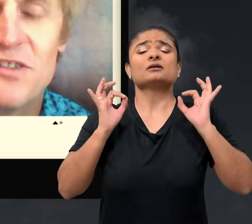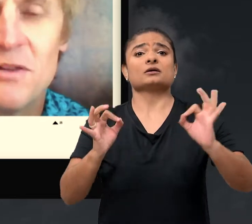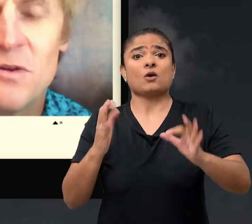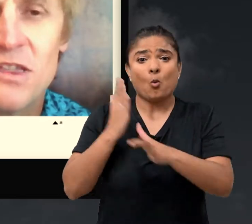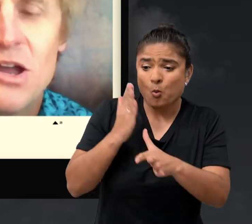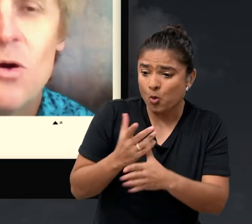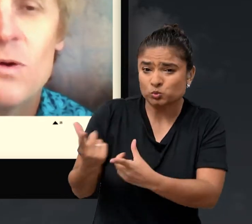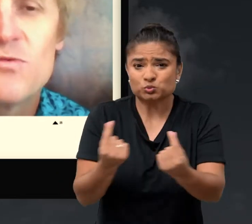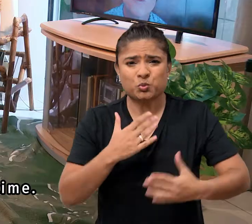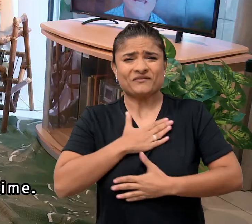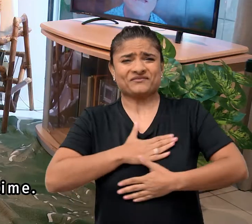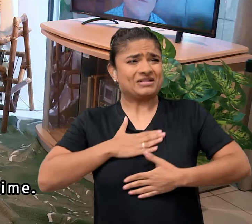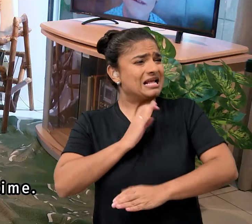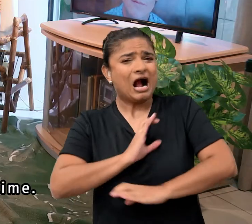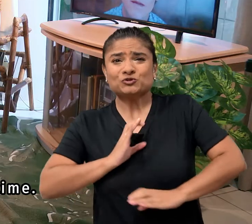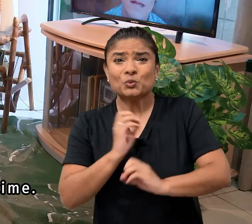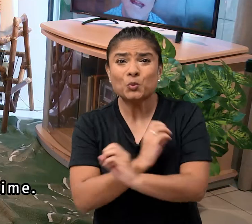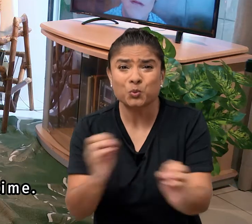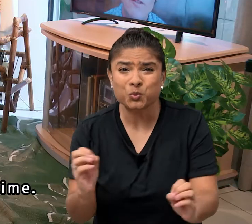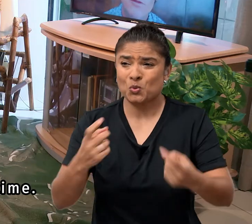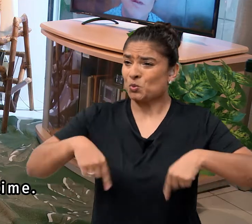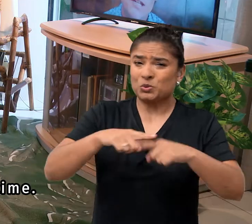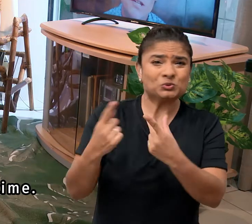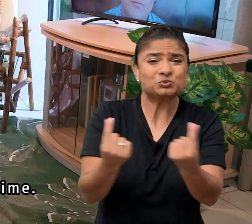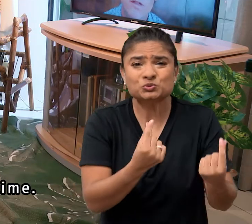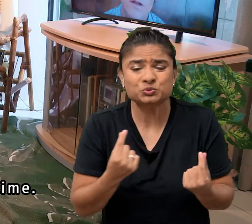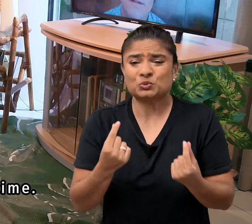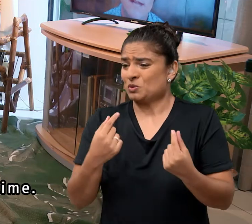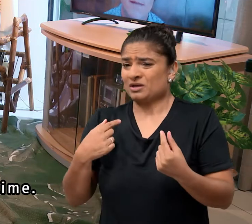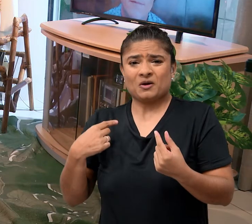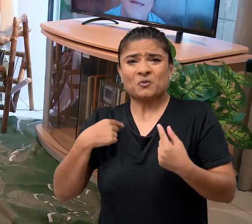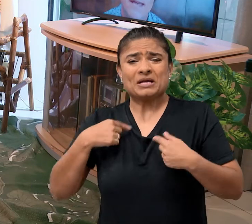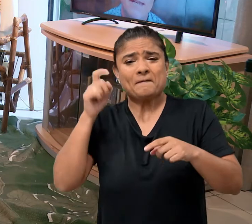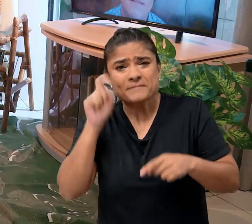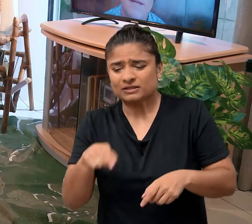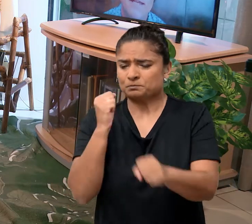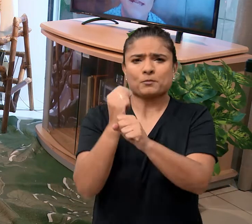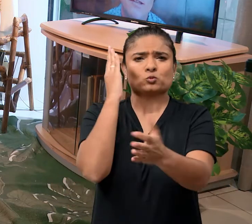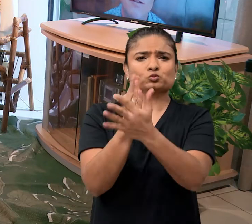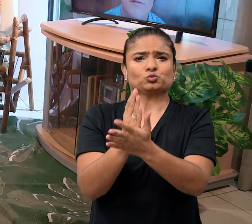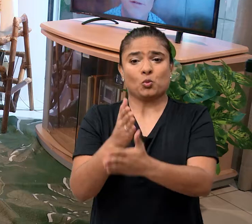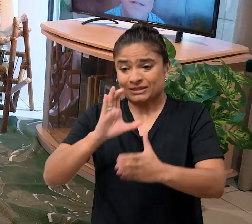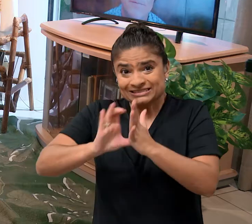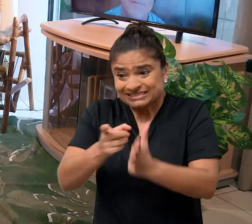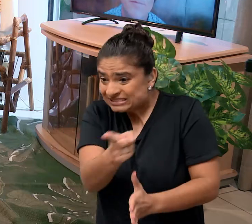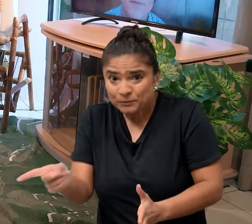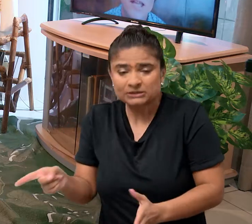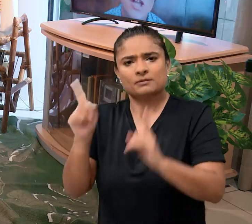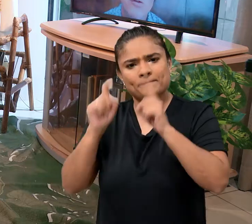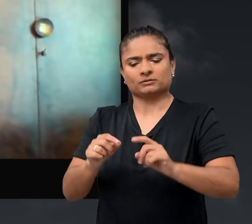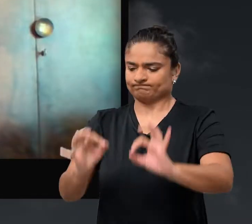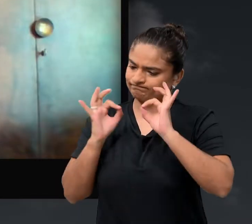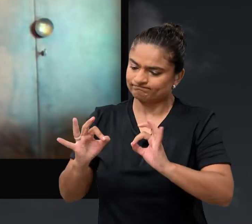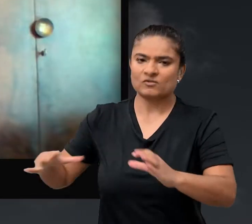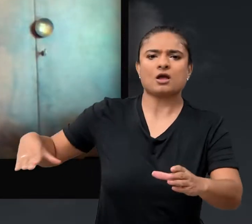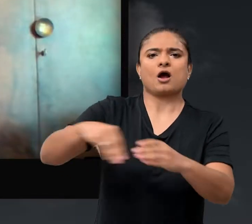feel uncomfortable with, or which we need to develop a comfortable relationship with over time. And disability is no different. Mm-hmm.